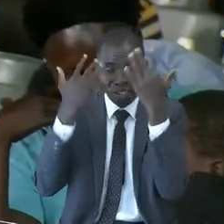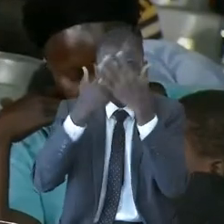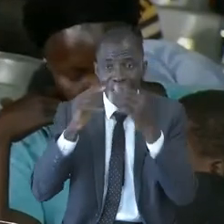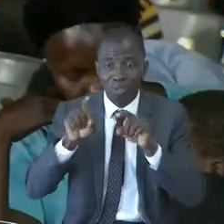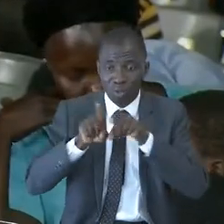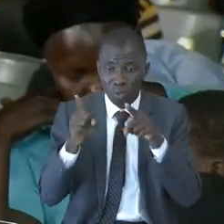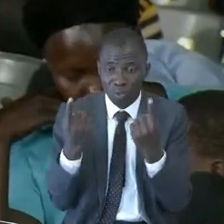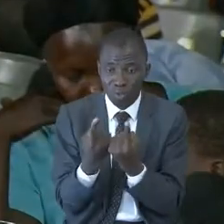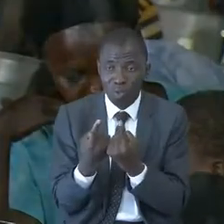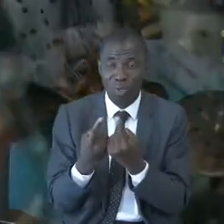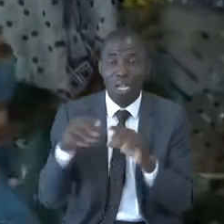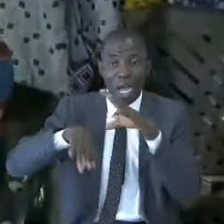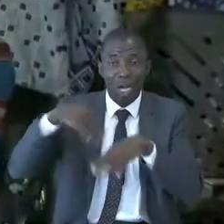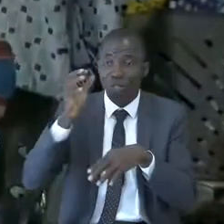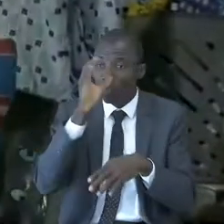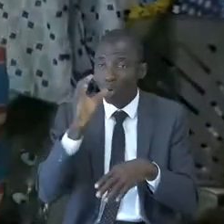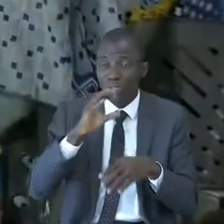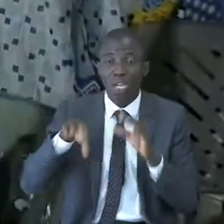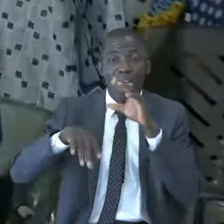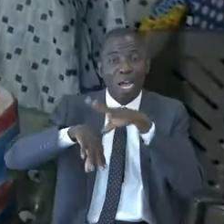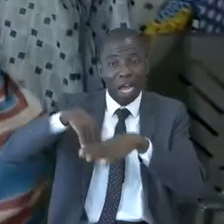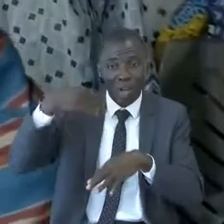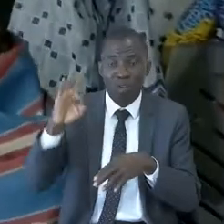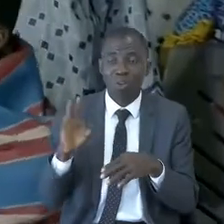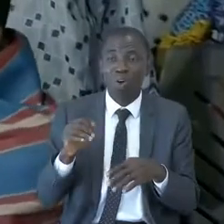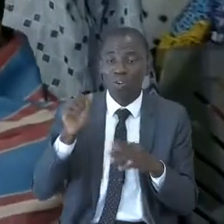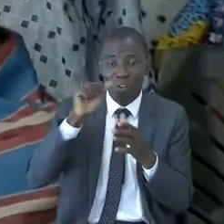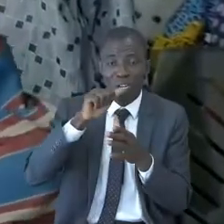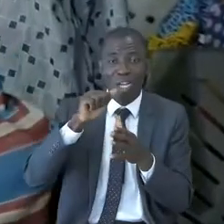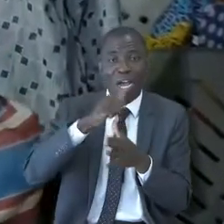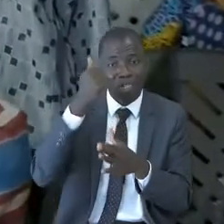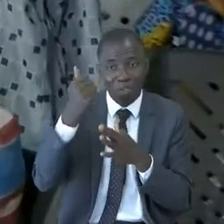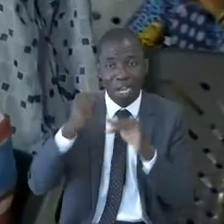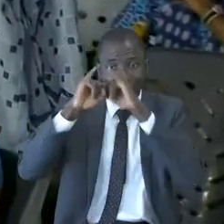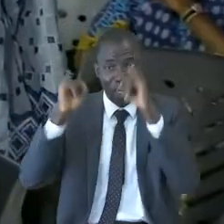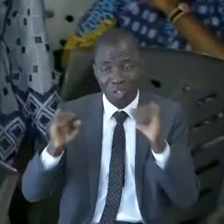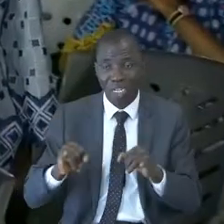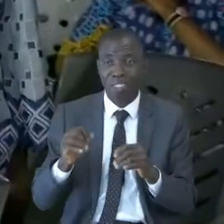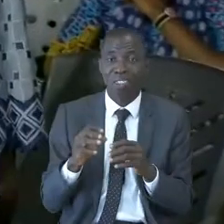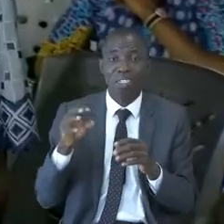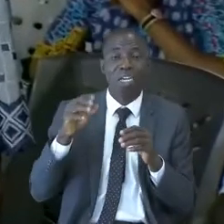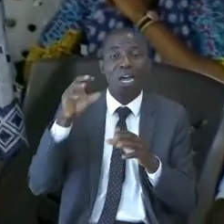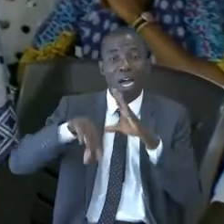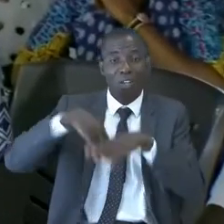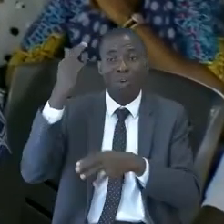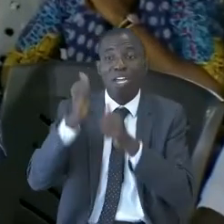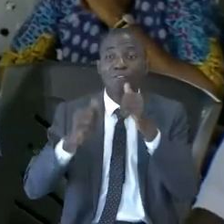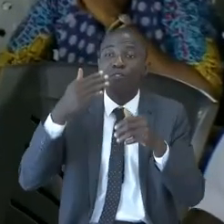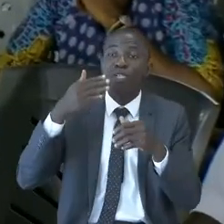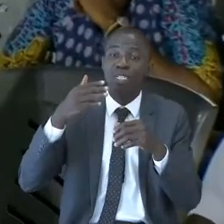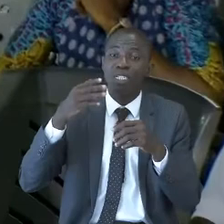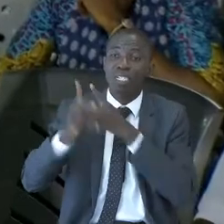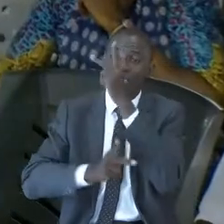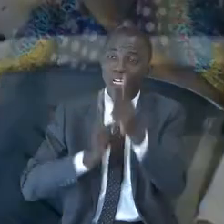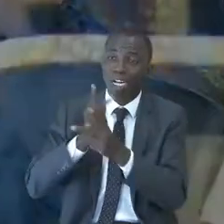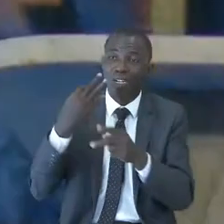of occultism, out of idolatry, out of every form of evil. Lord,